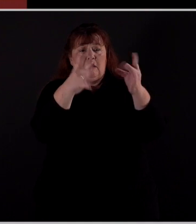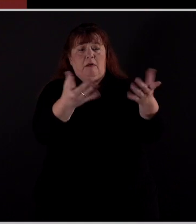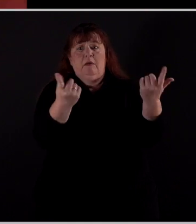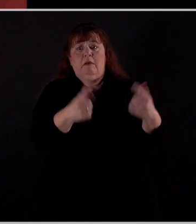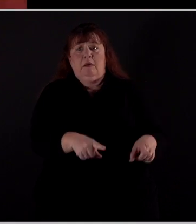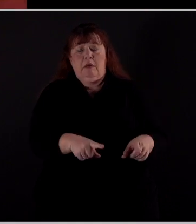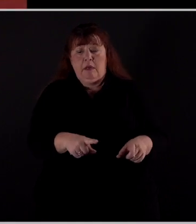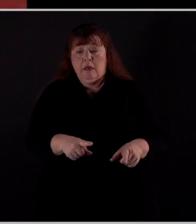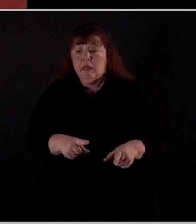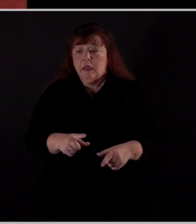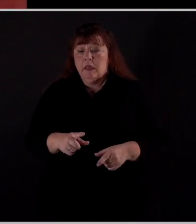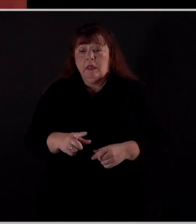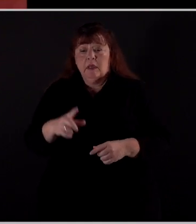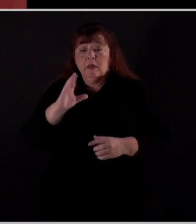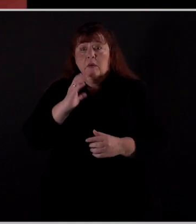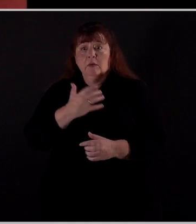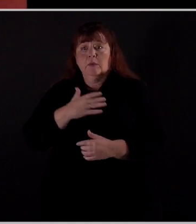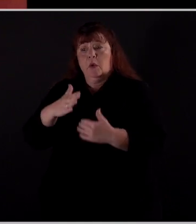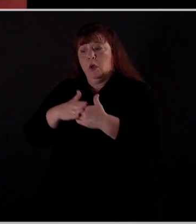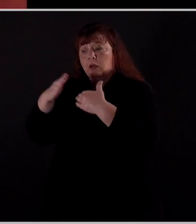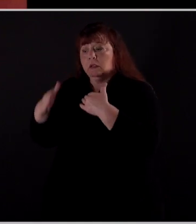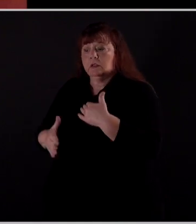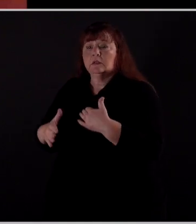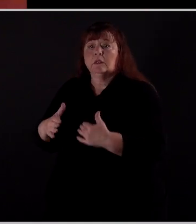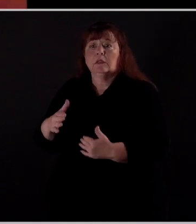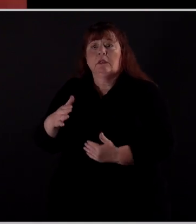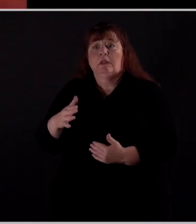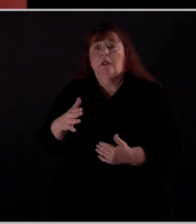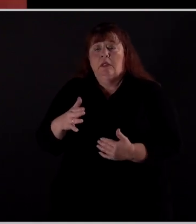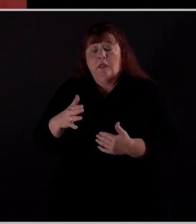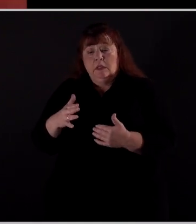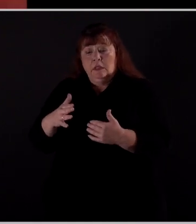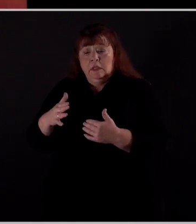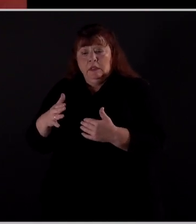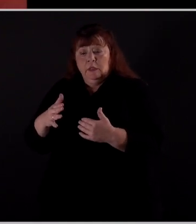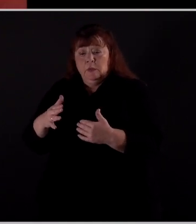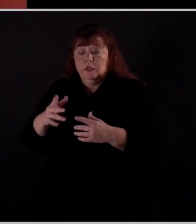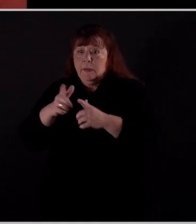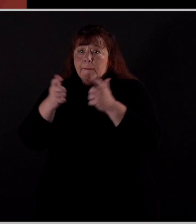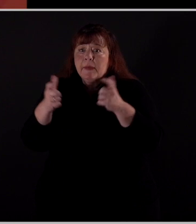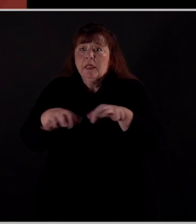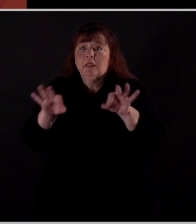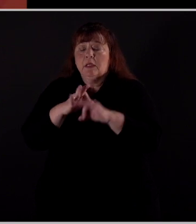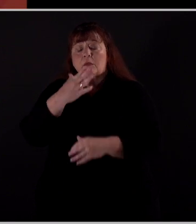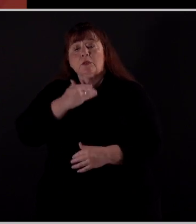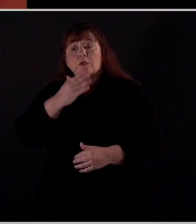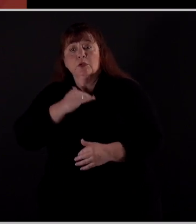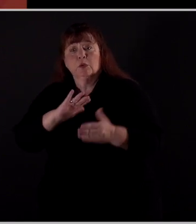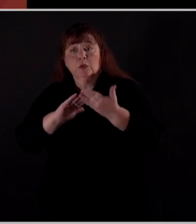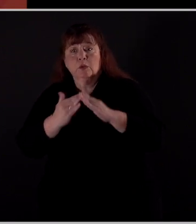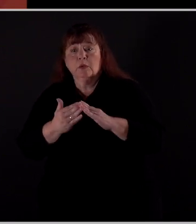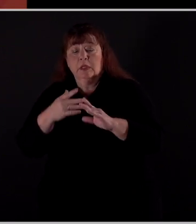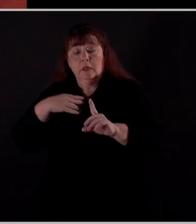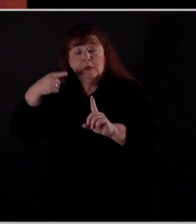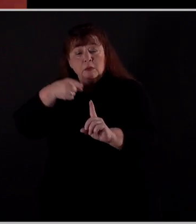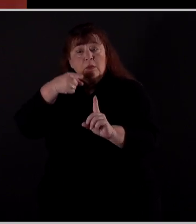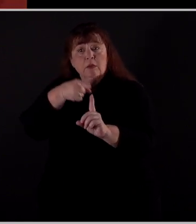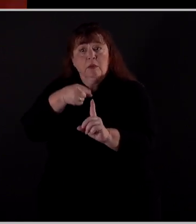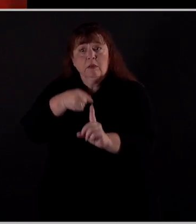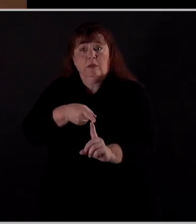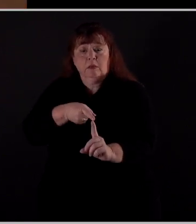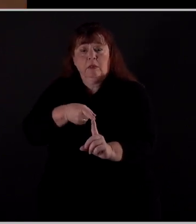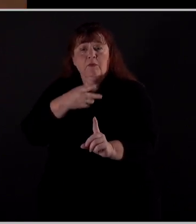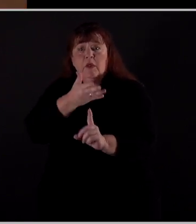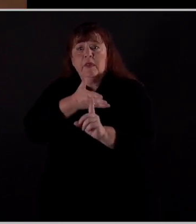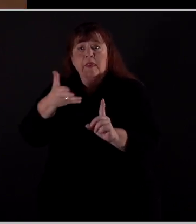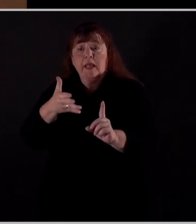Standing with our non-Muslim neighbors is a big deal. The Jewish community has been targeted for